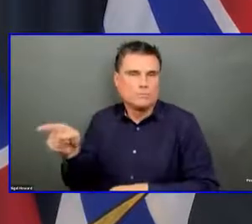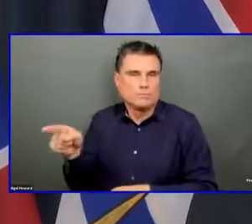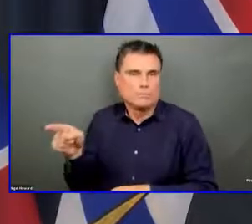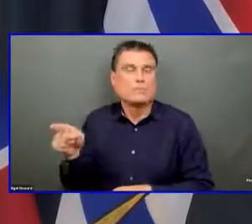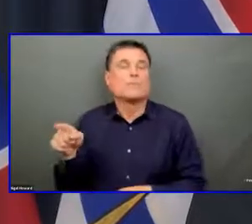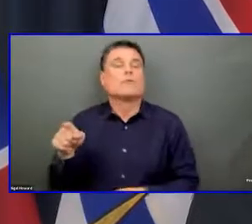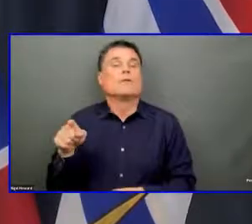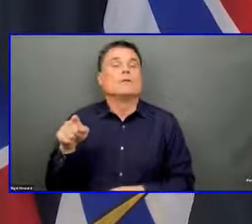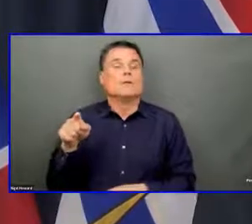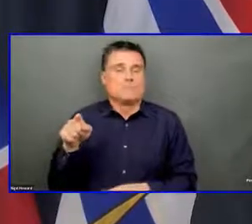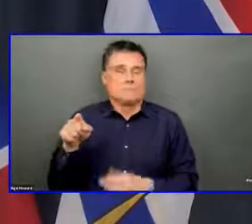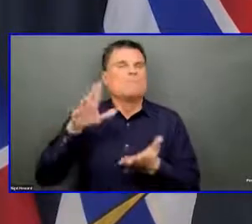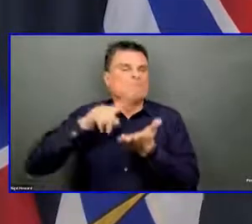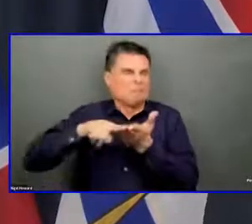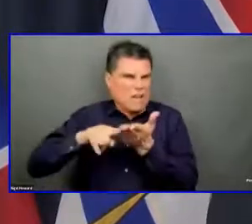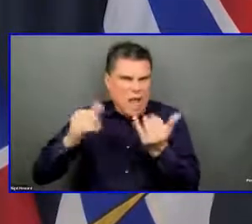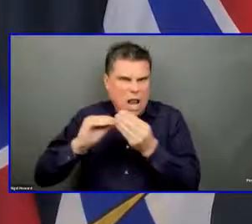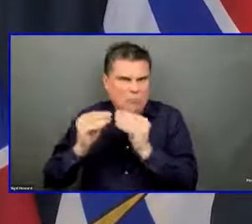completed was